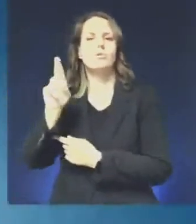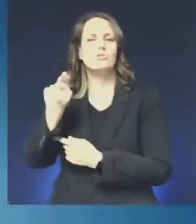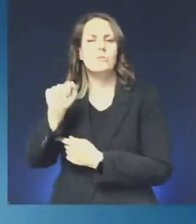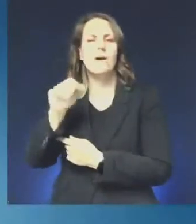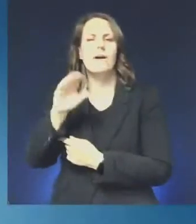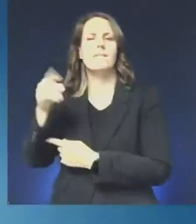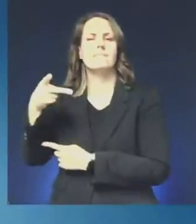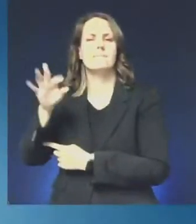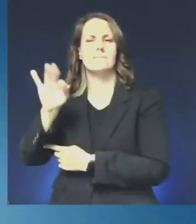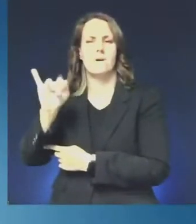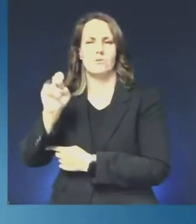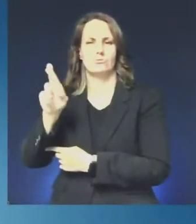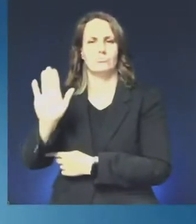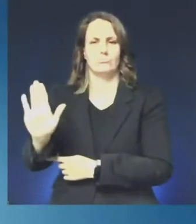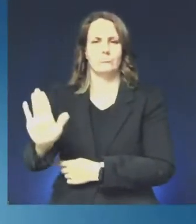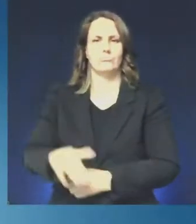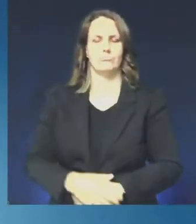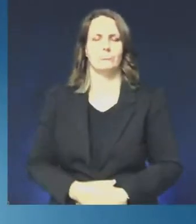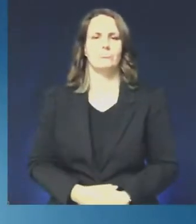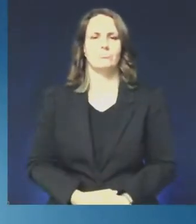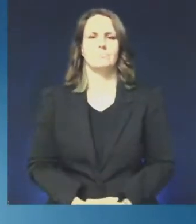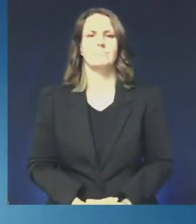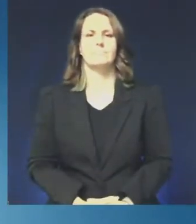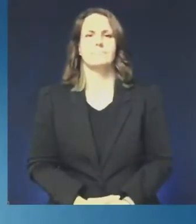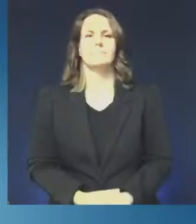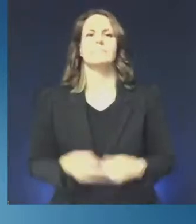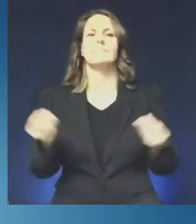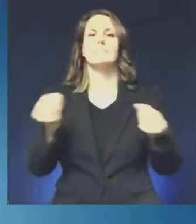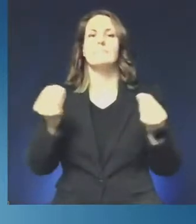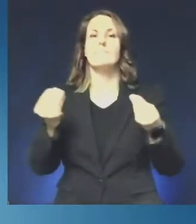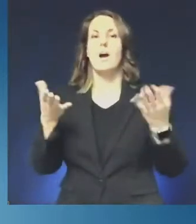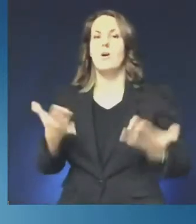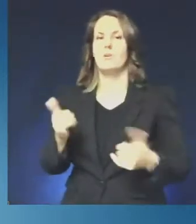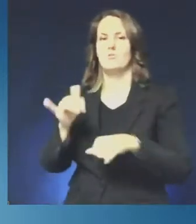Sean Kirkby from Wisconsin Health News. Sean?